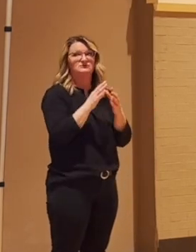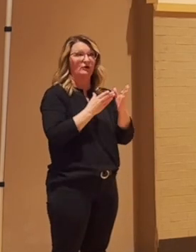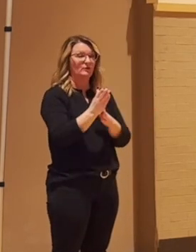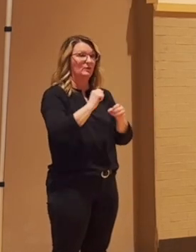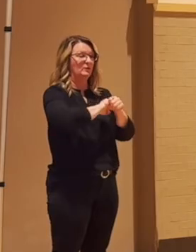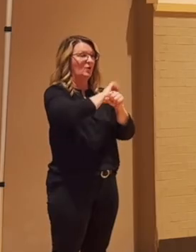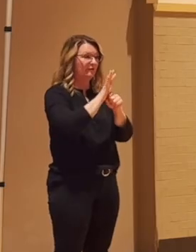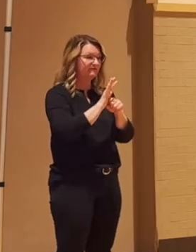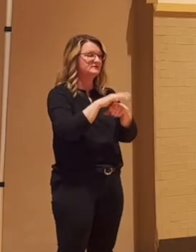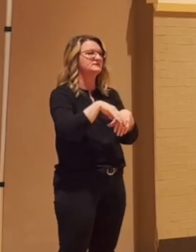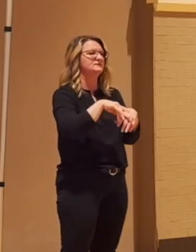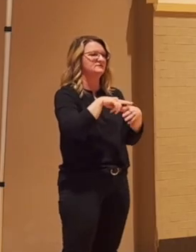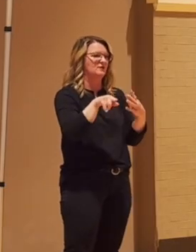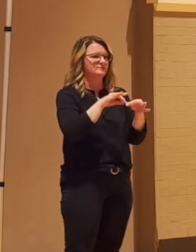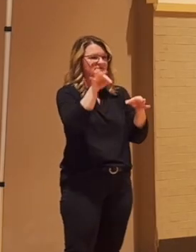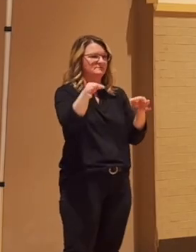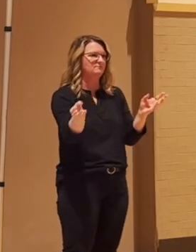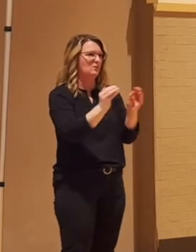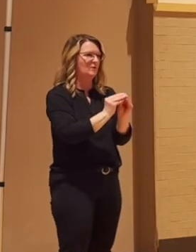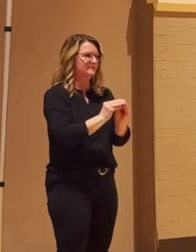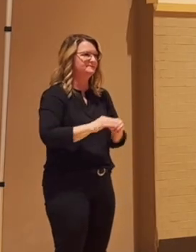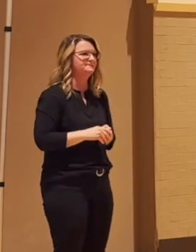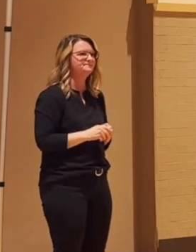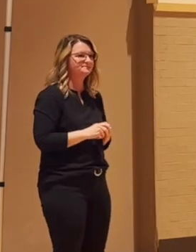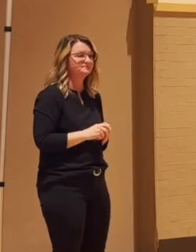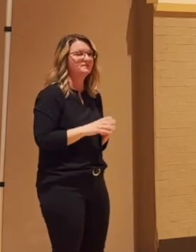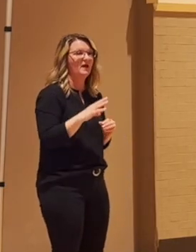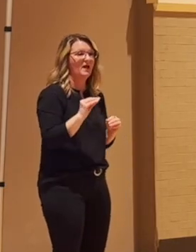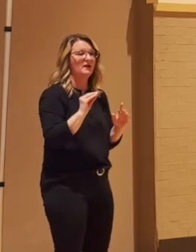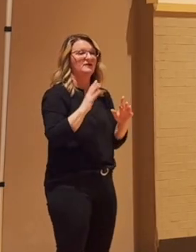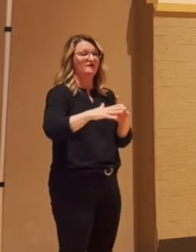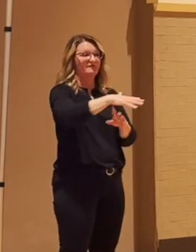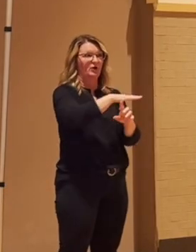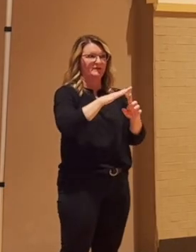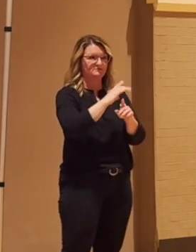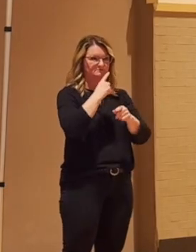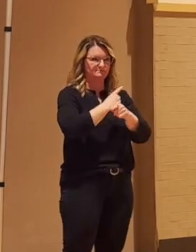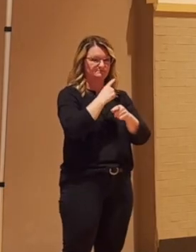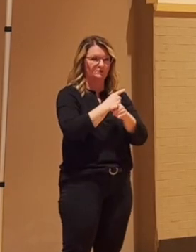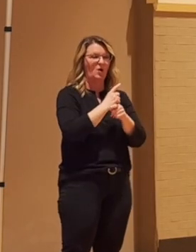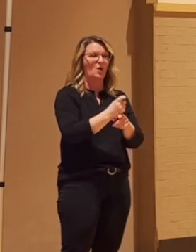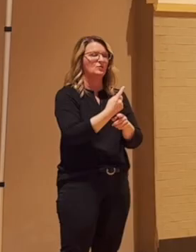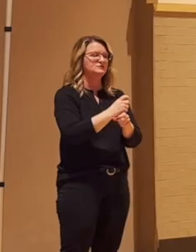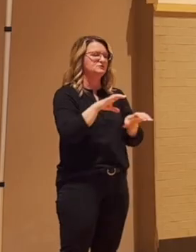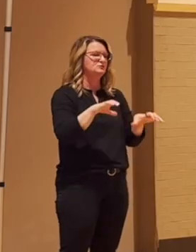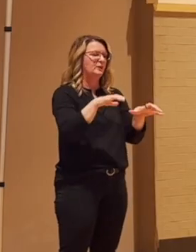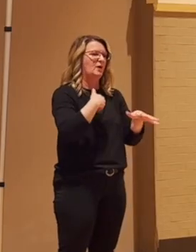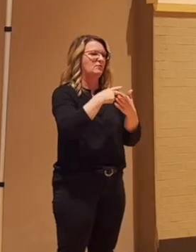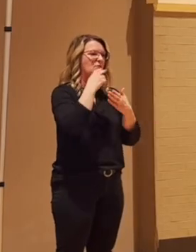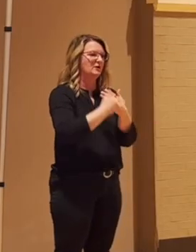pandemic, those things got further delayed. Also, environmental justice. We want to make sure that we are always doing our projects